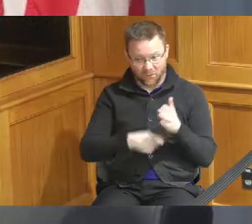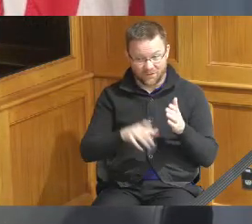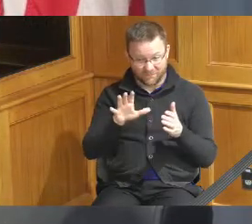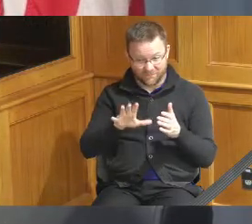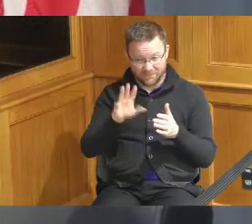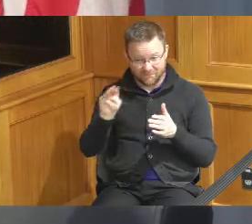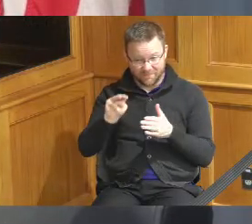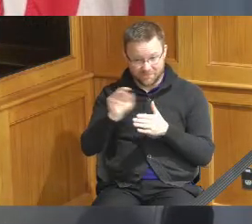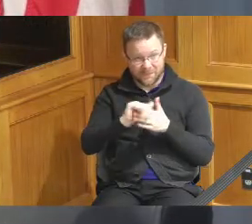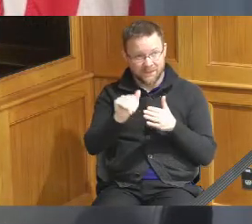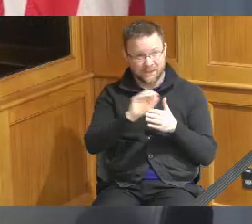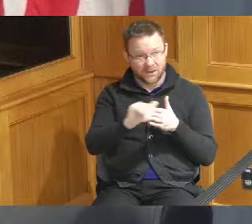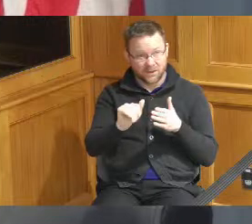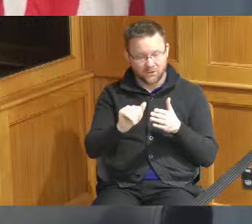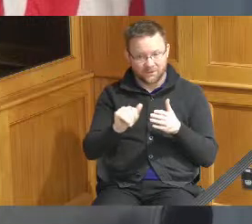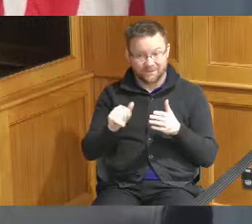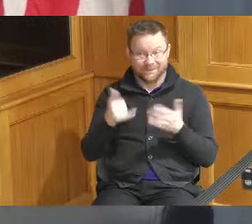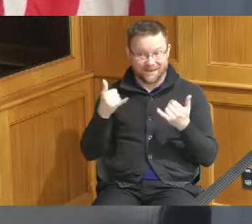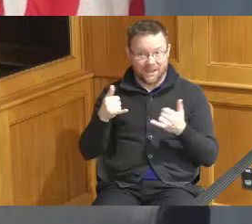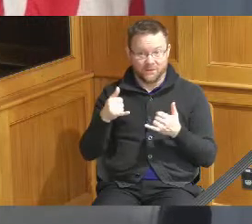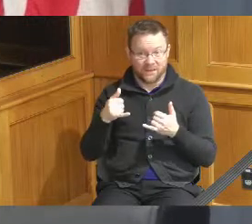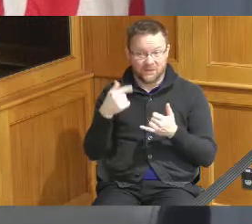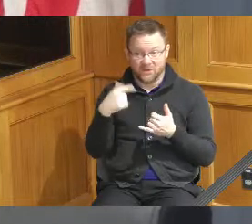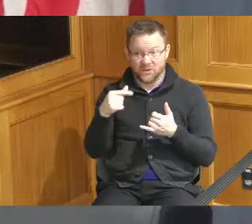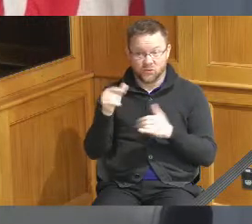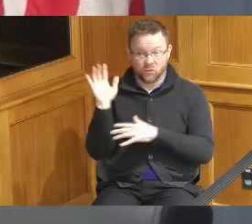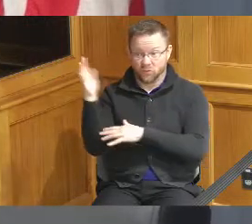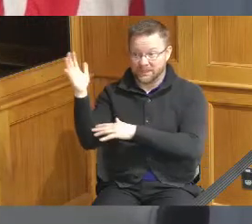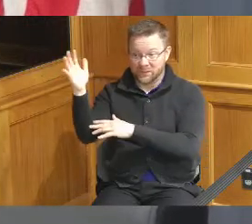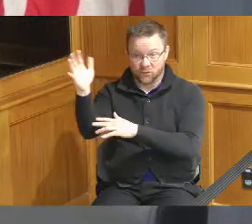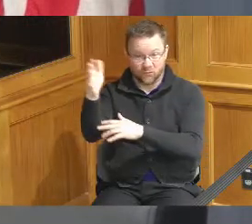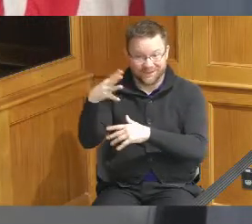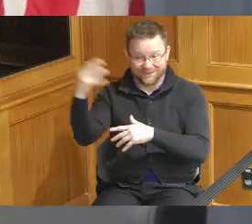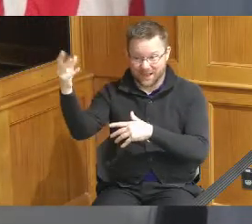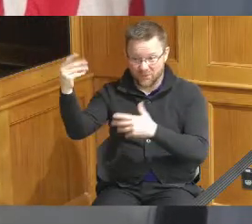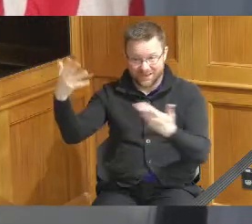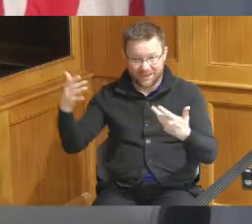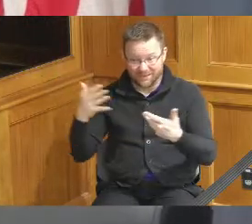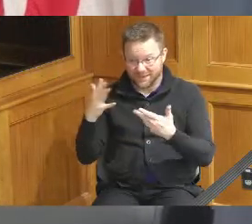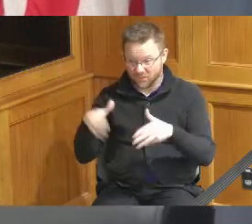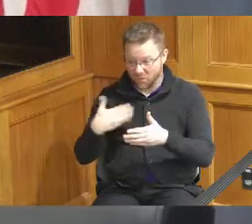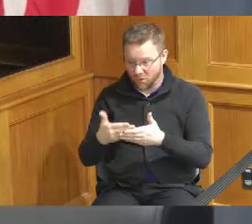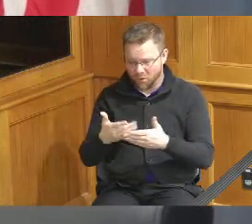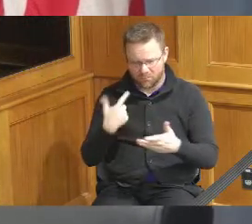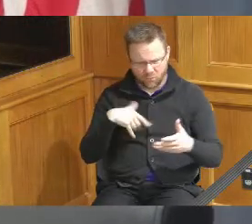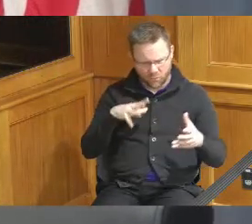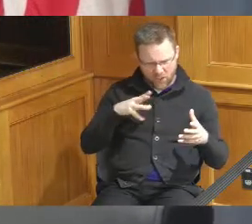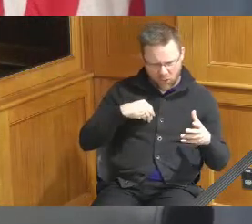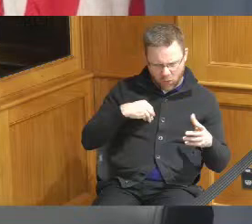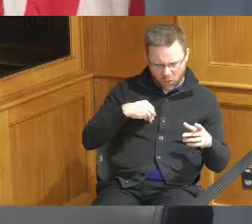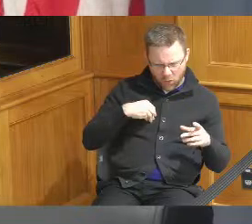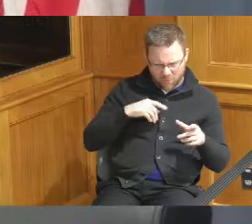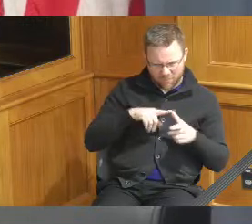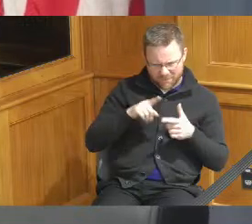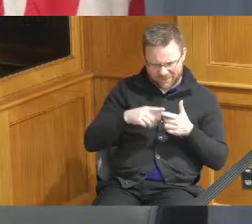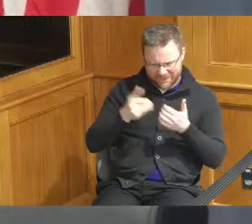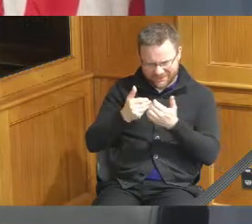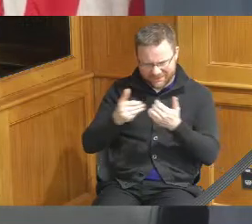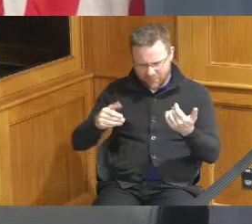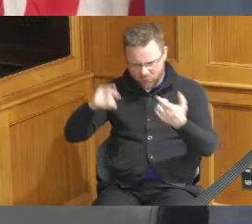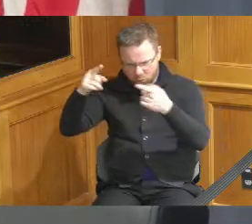million, that's just green space now, you're saying we would have ownership, but then do a separate